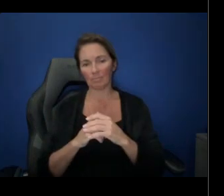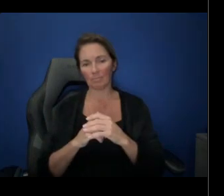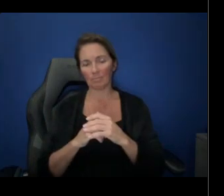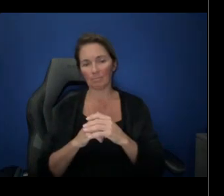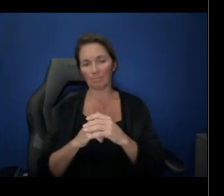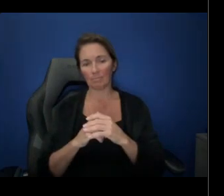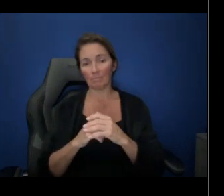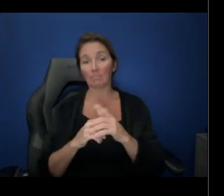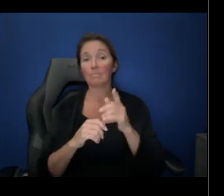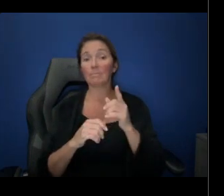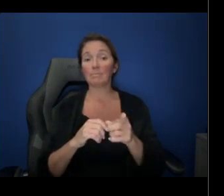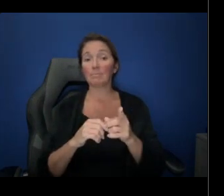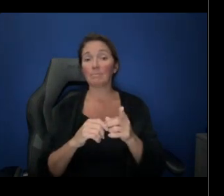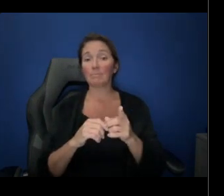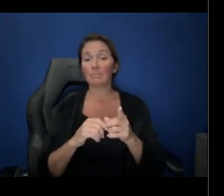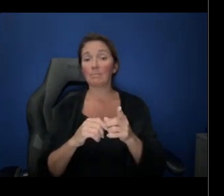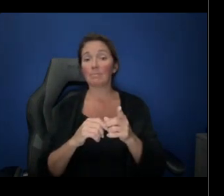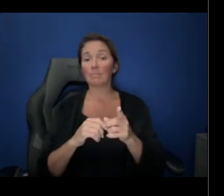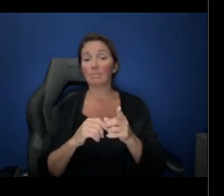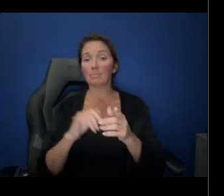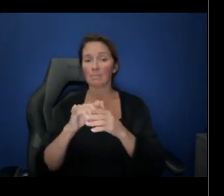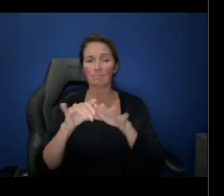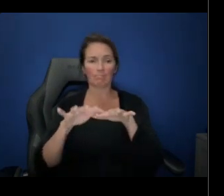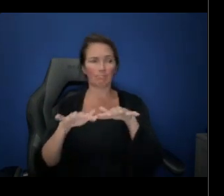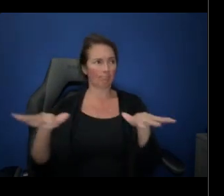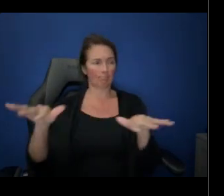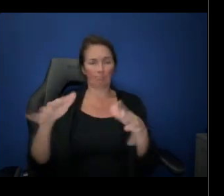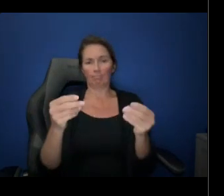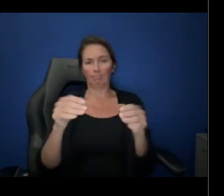Site impracticality test, terrain.